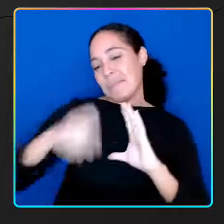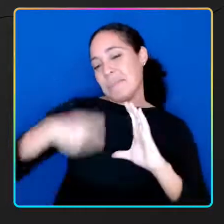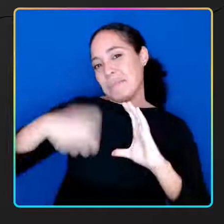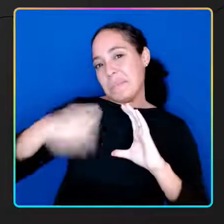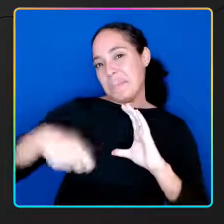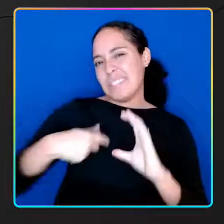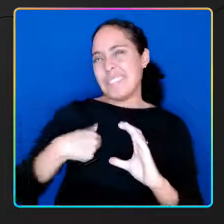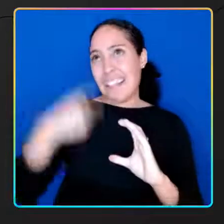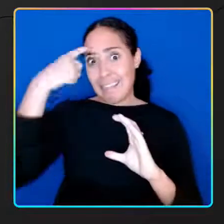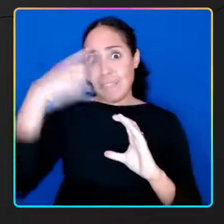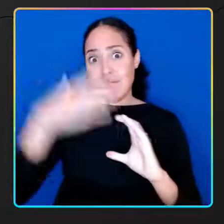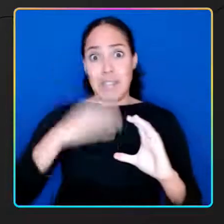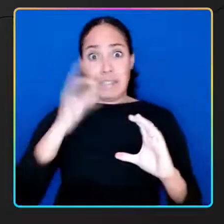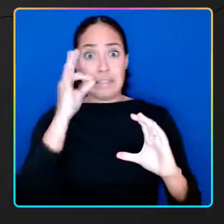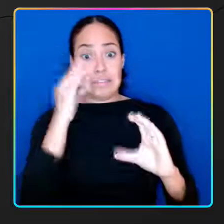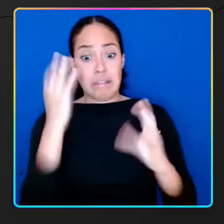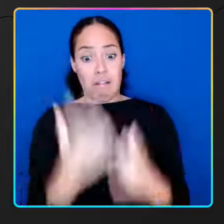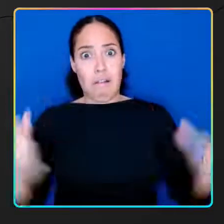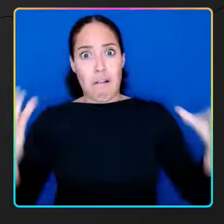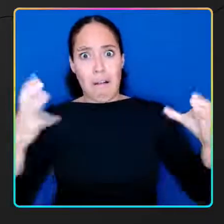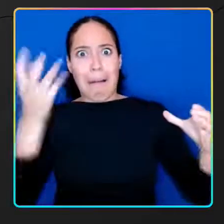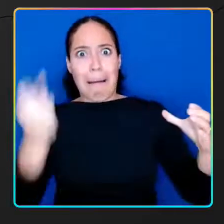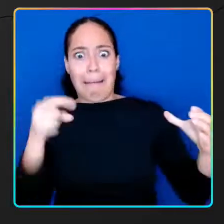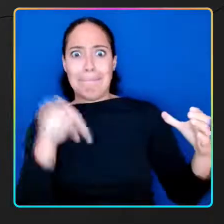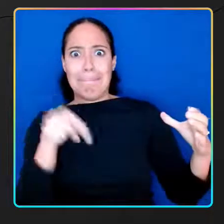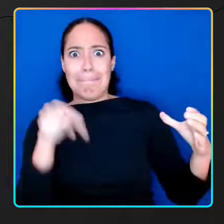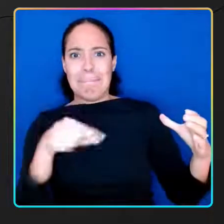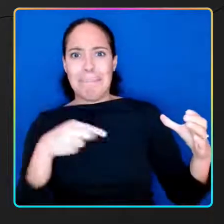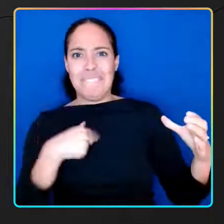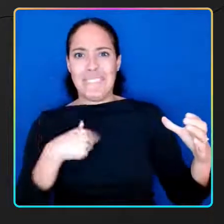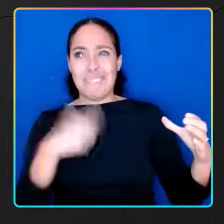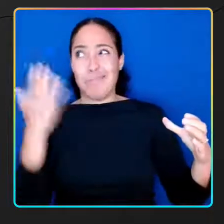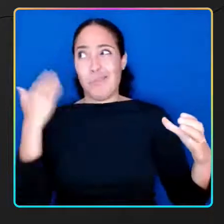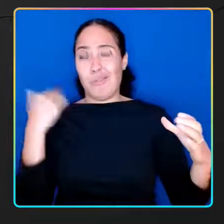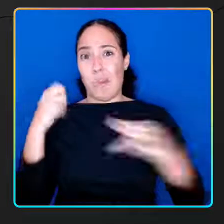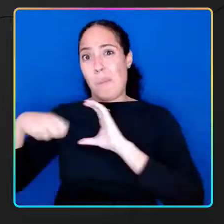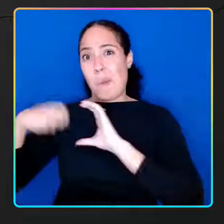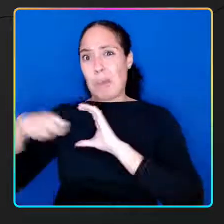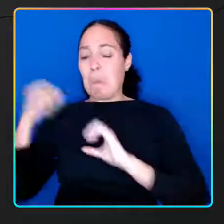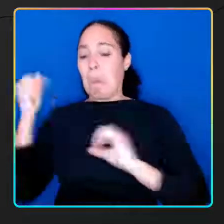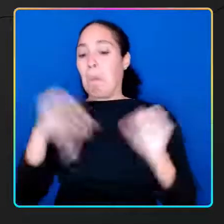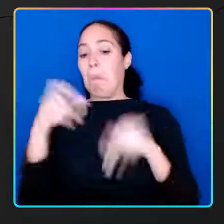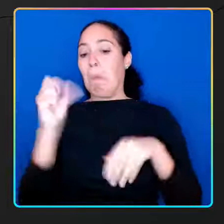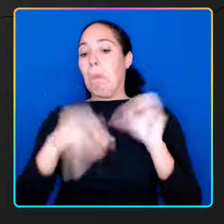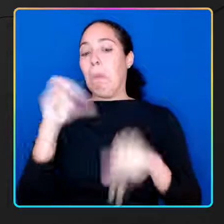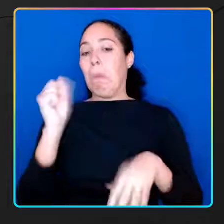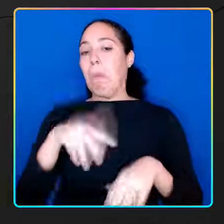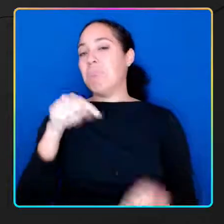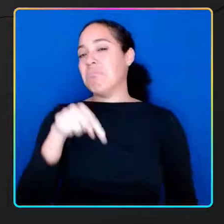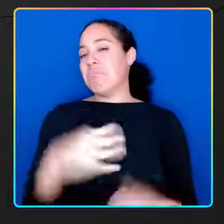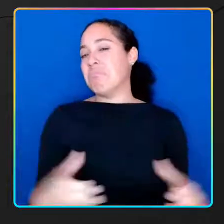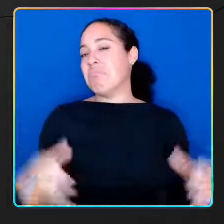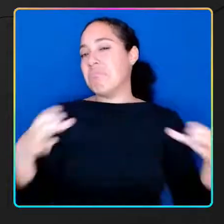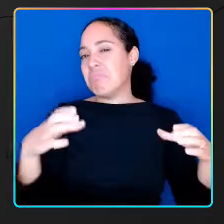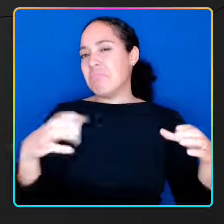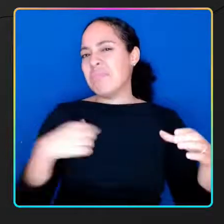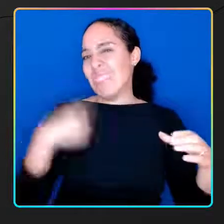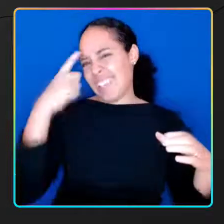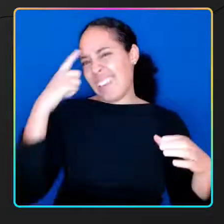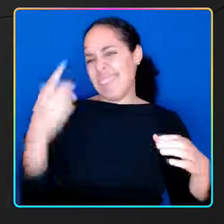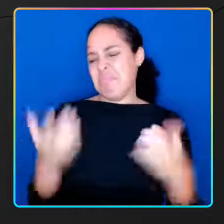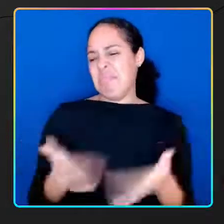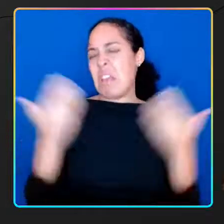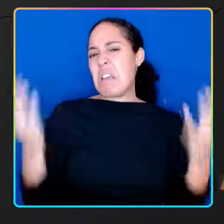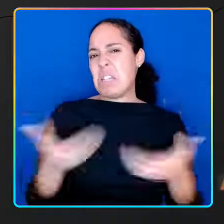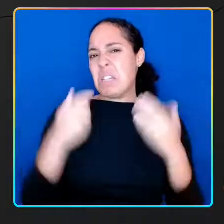there. But it's also like something that can, like, it's self-contained and small enough that can be done as a homework pretty